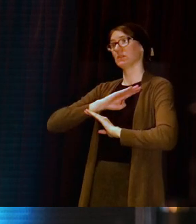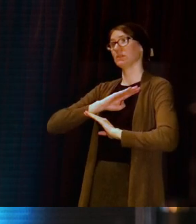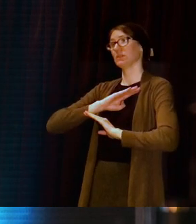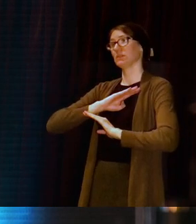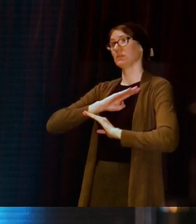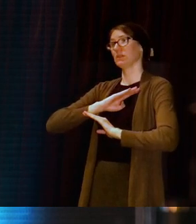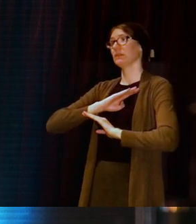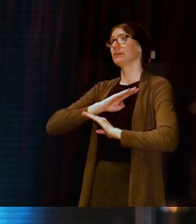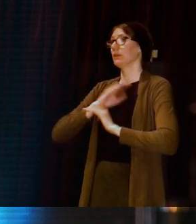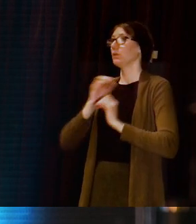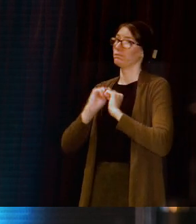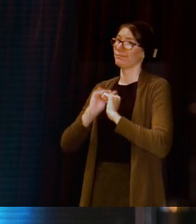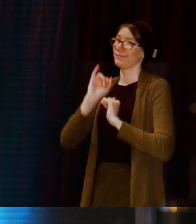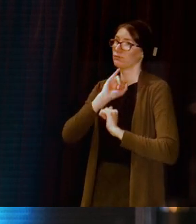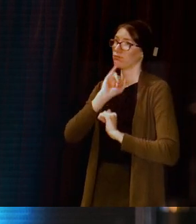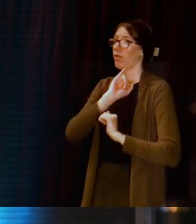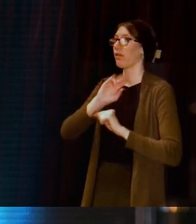nation.